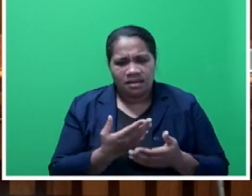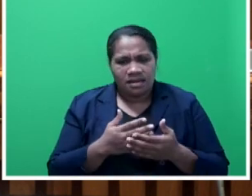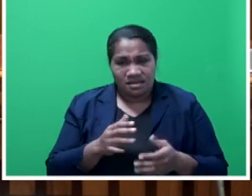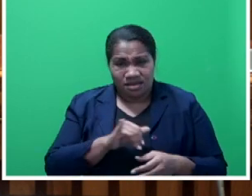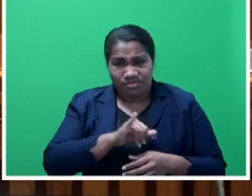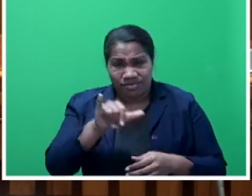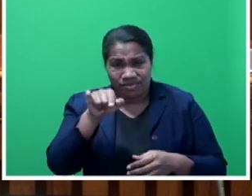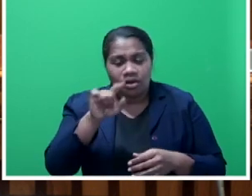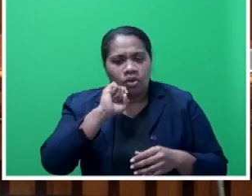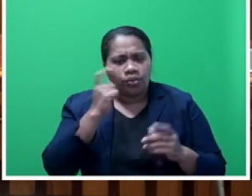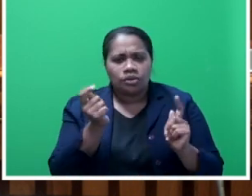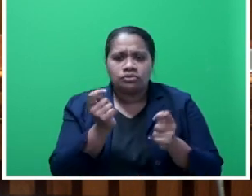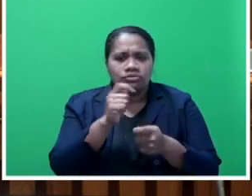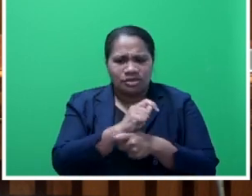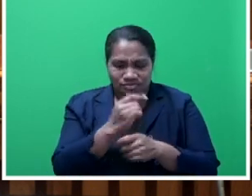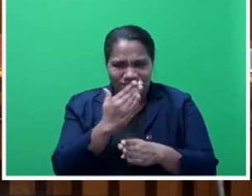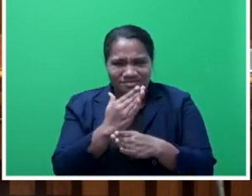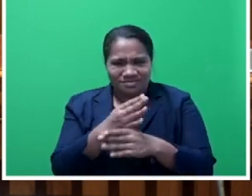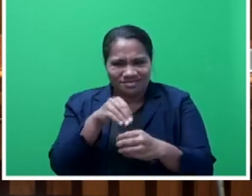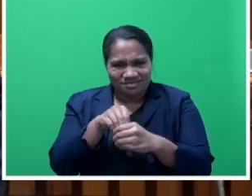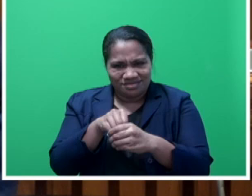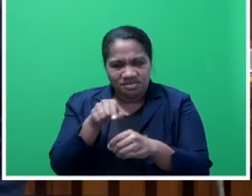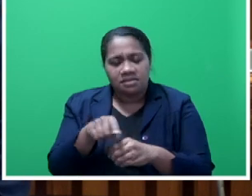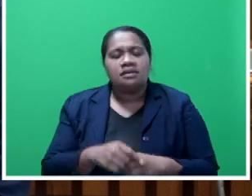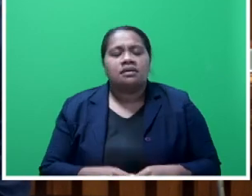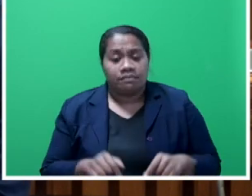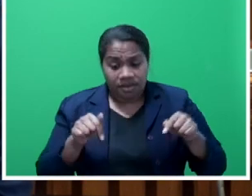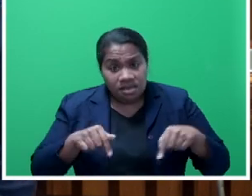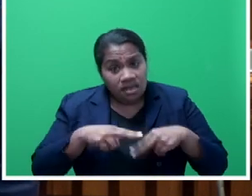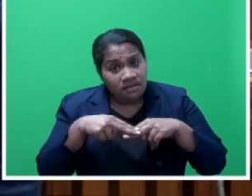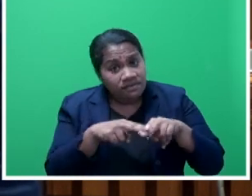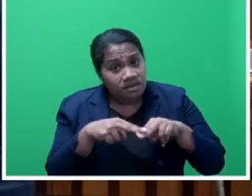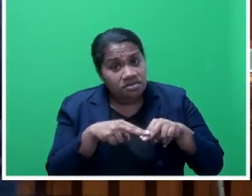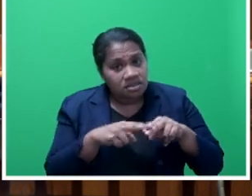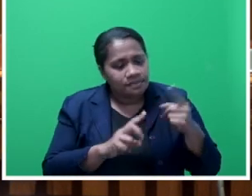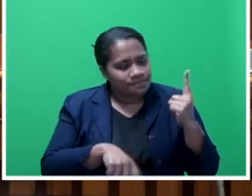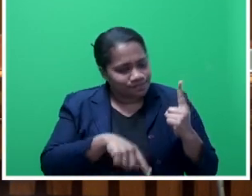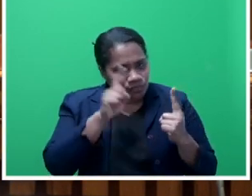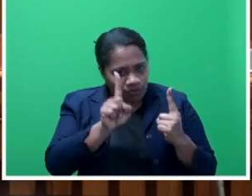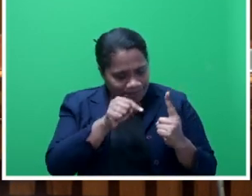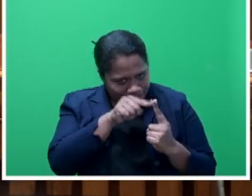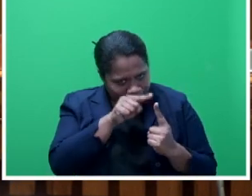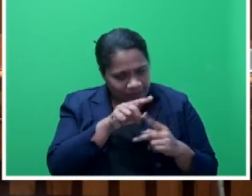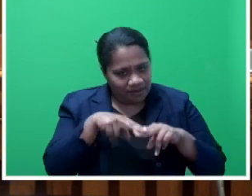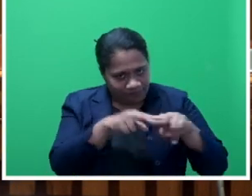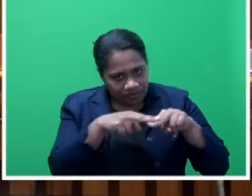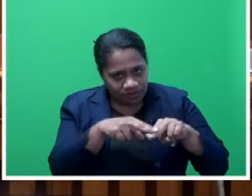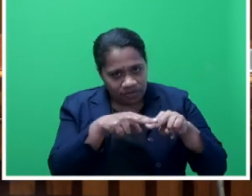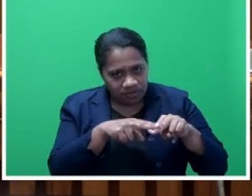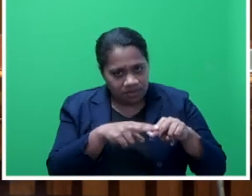And here we are in Fiji, the only Pacific Island country that has got the most modern